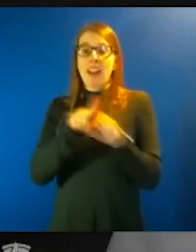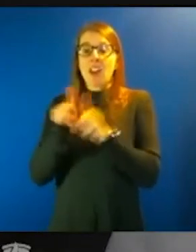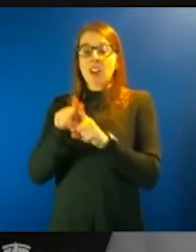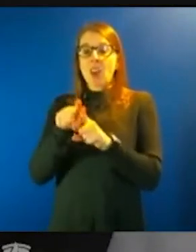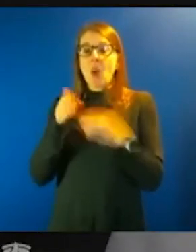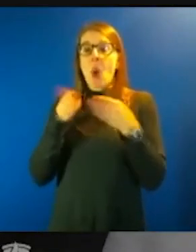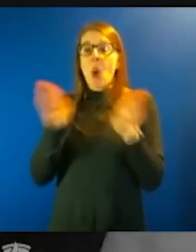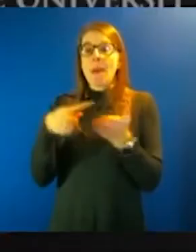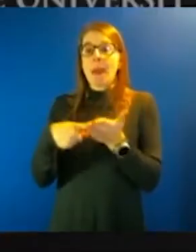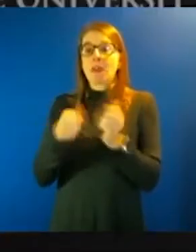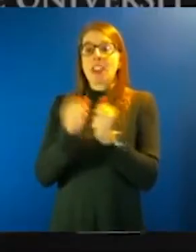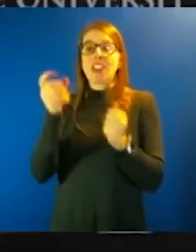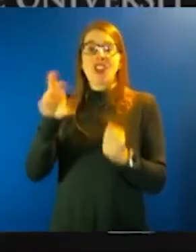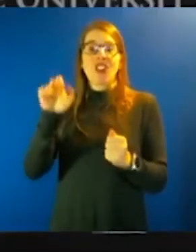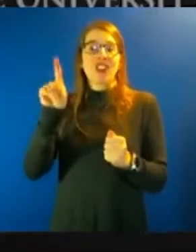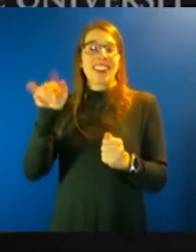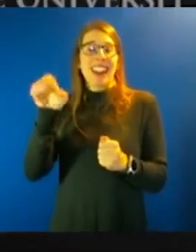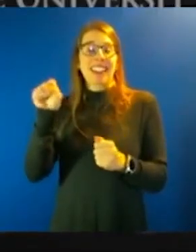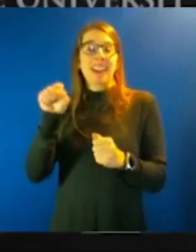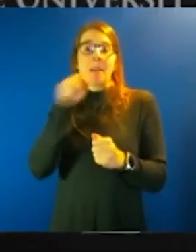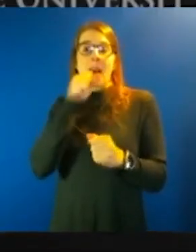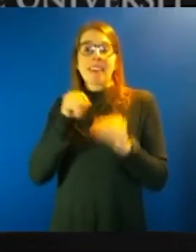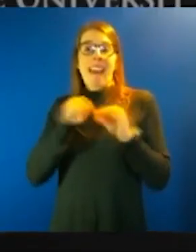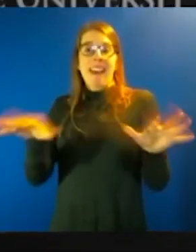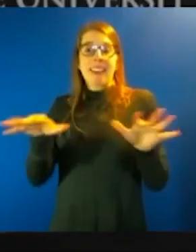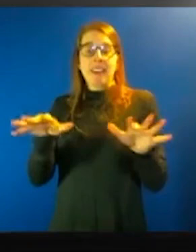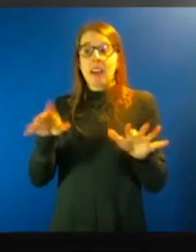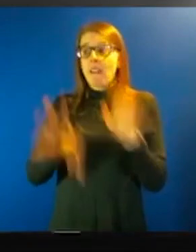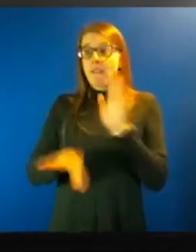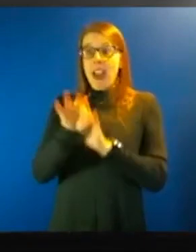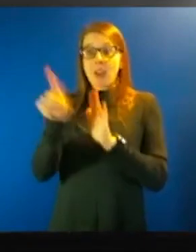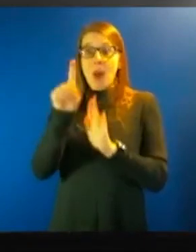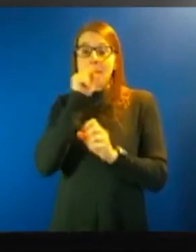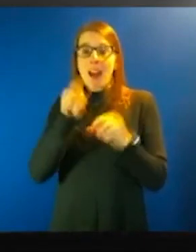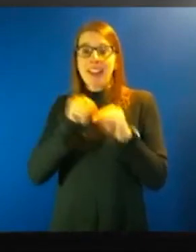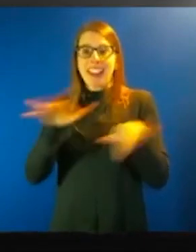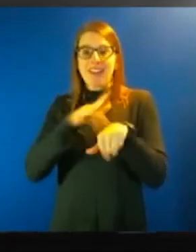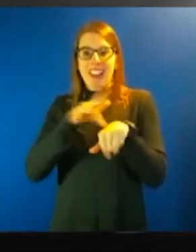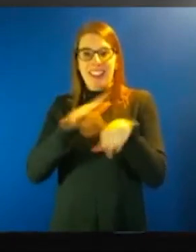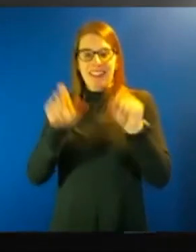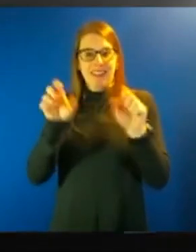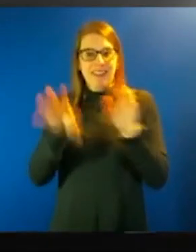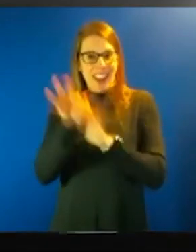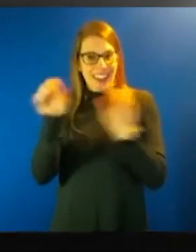with Dr. Stites podcasts. Now everywhere podcasts are available.